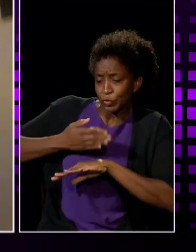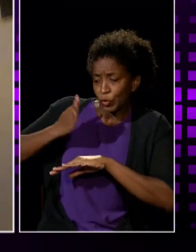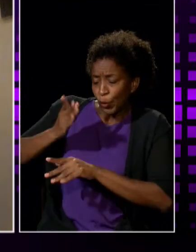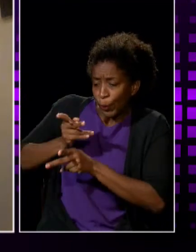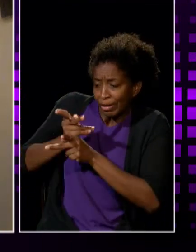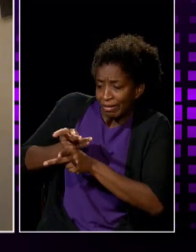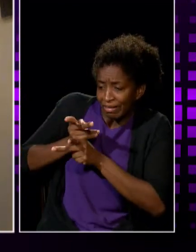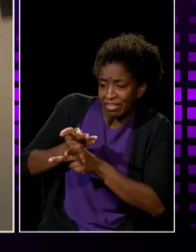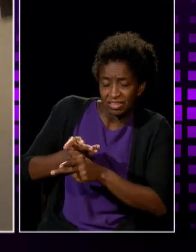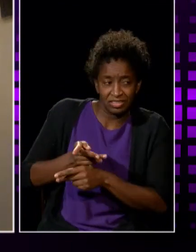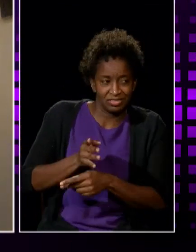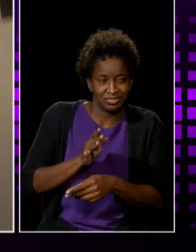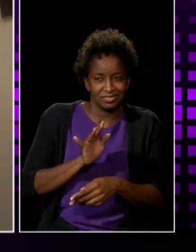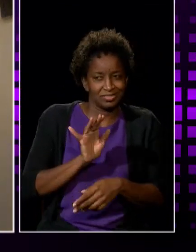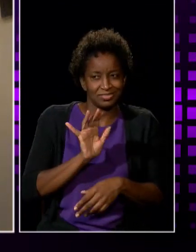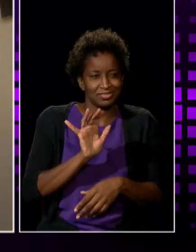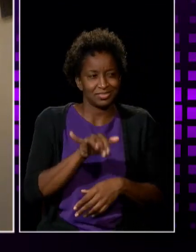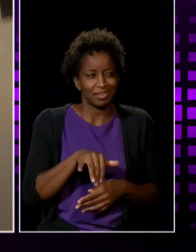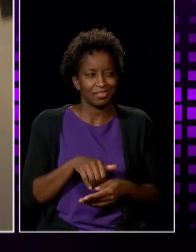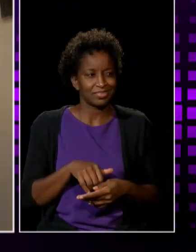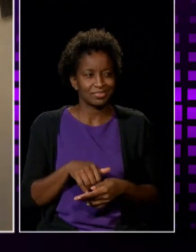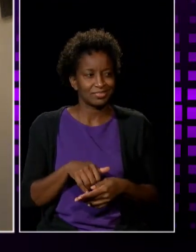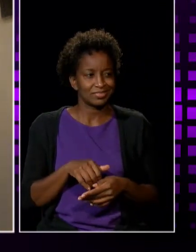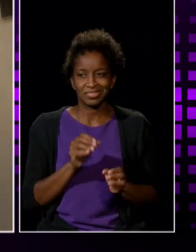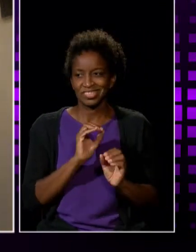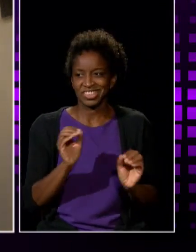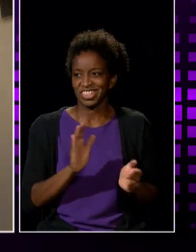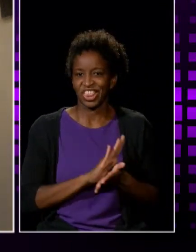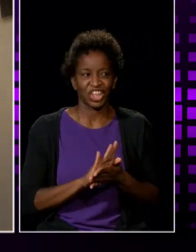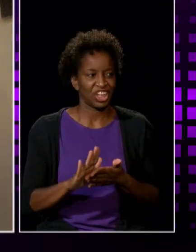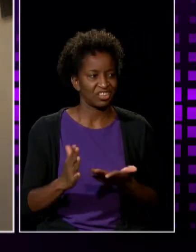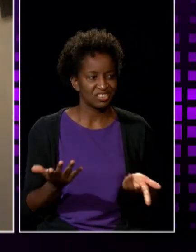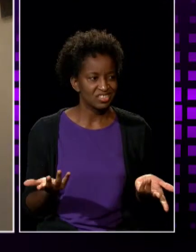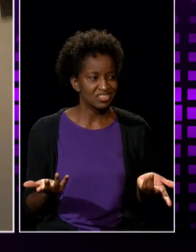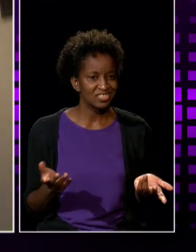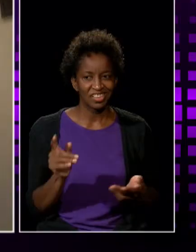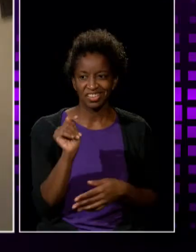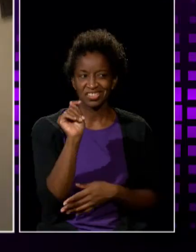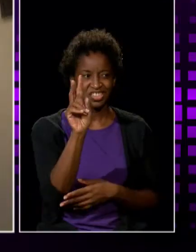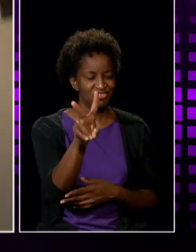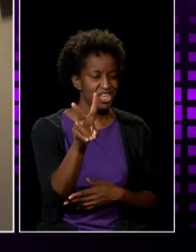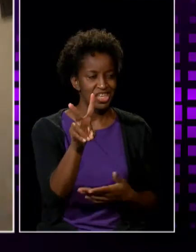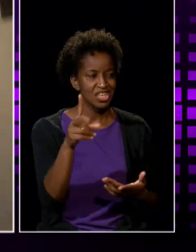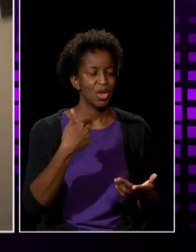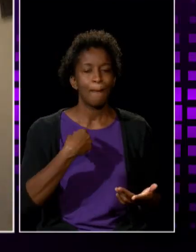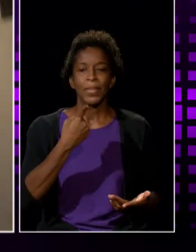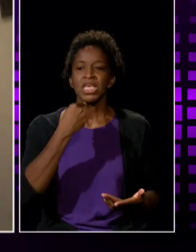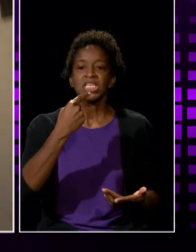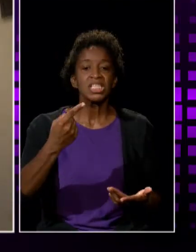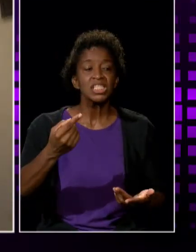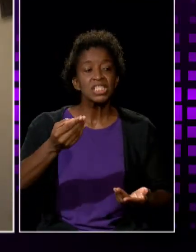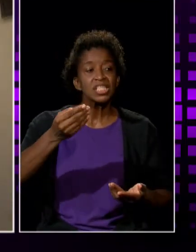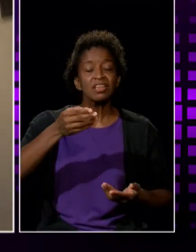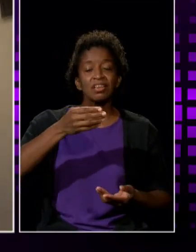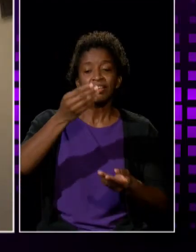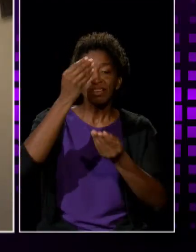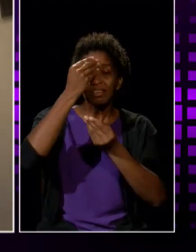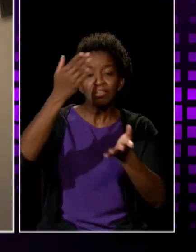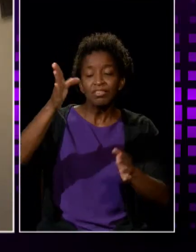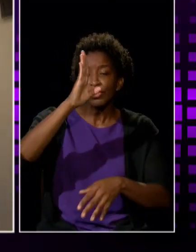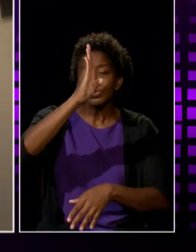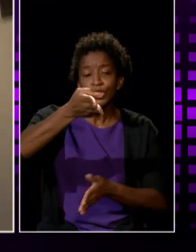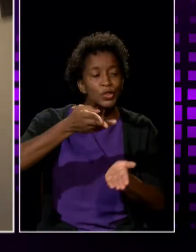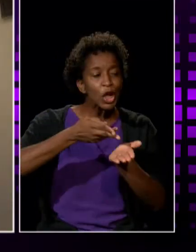wasn't anything nice. That's best I can put it for television. It was not anything nice. So becoming a republic for me